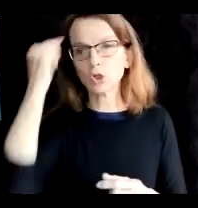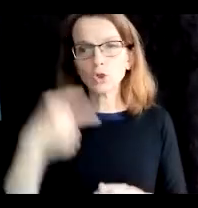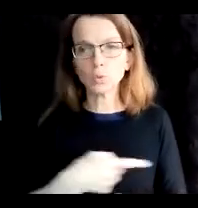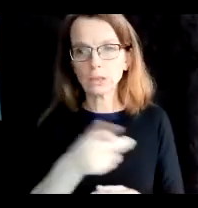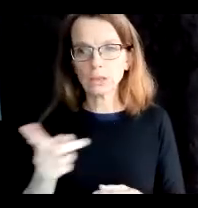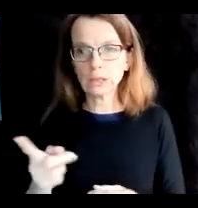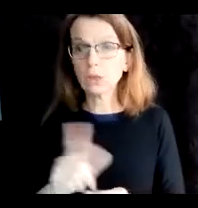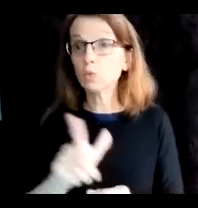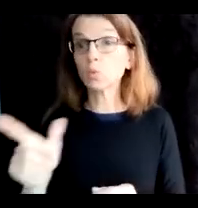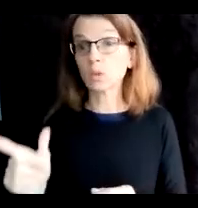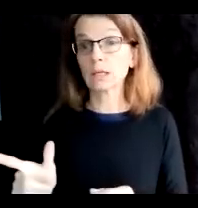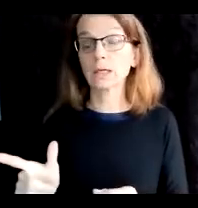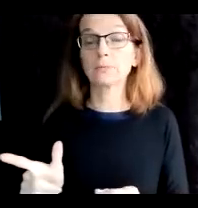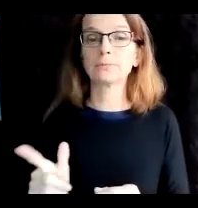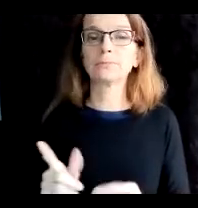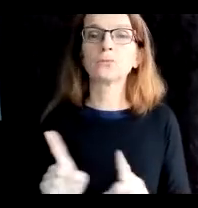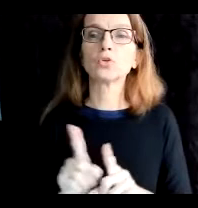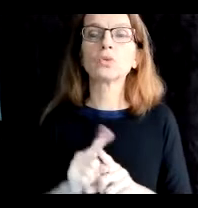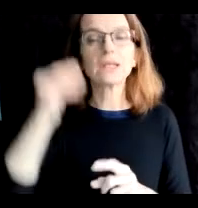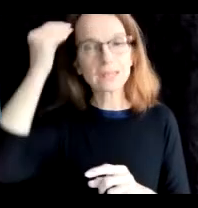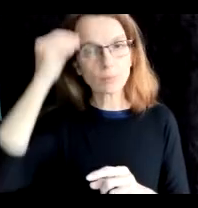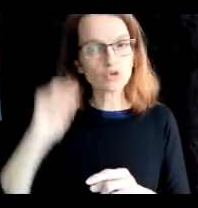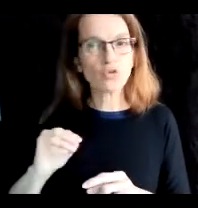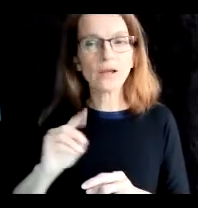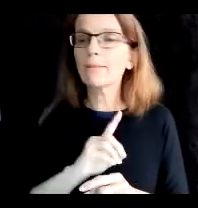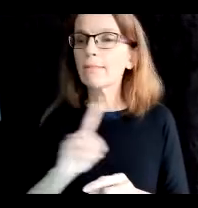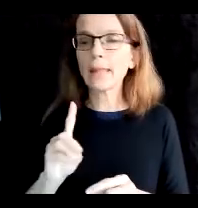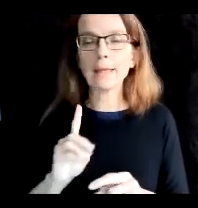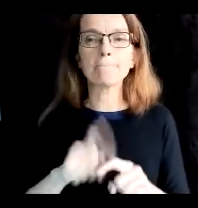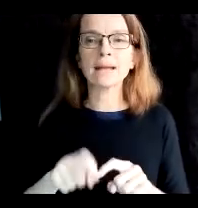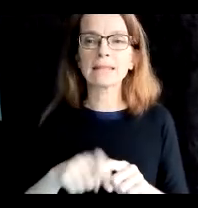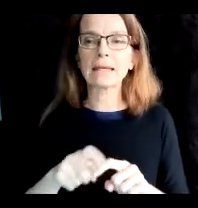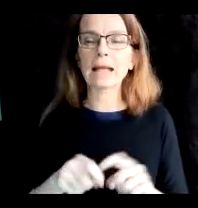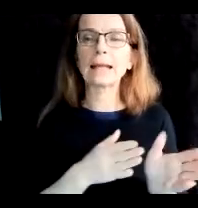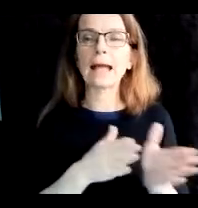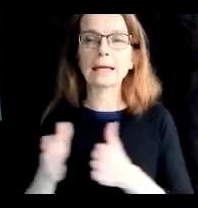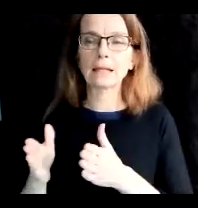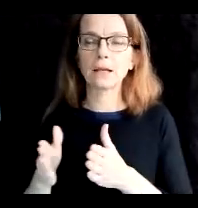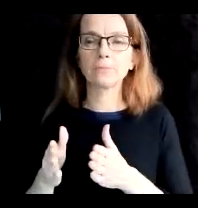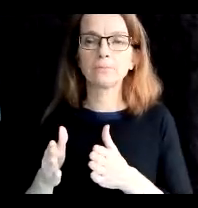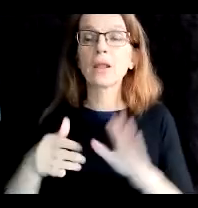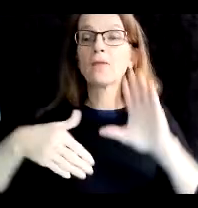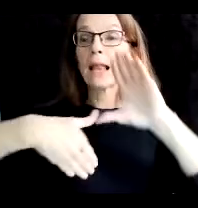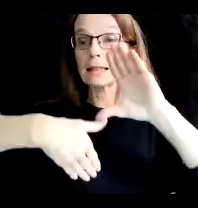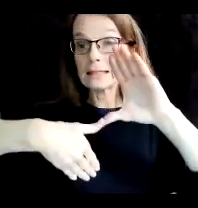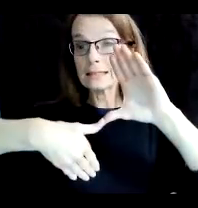and spiritual values. Latin America is more about social aspects. It's about